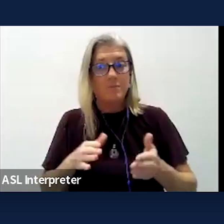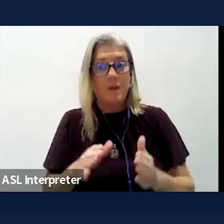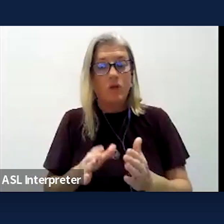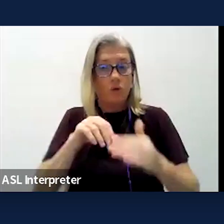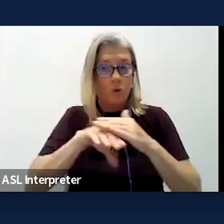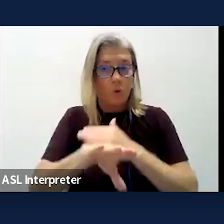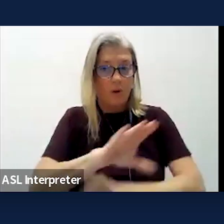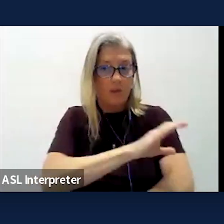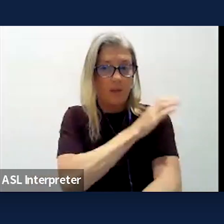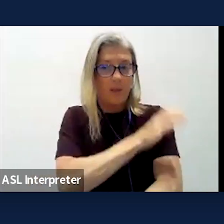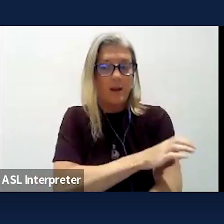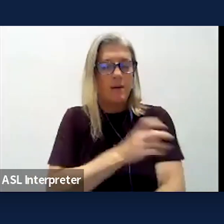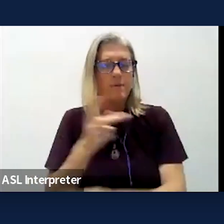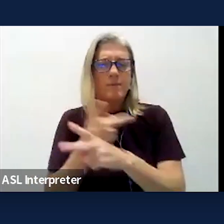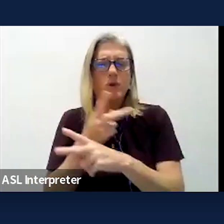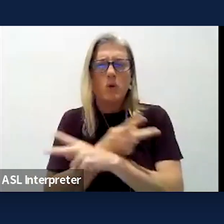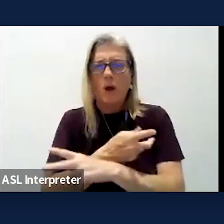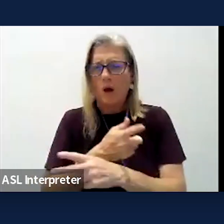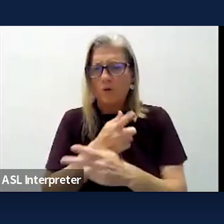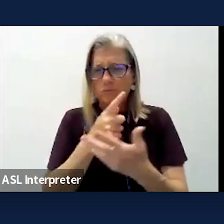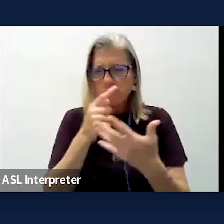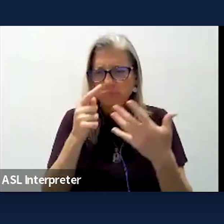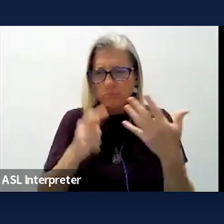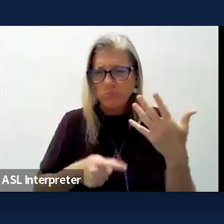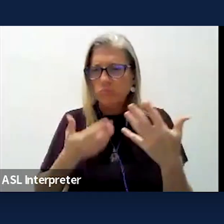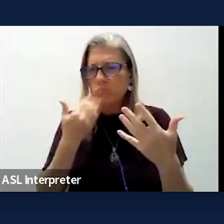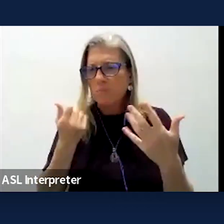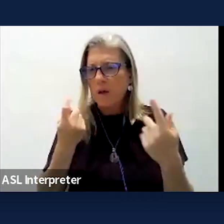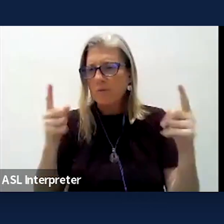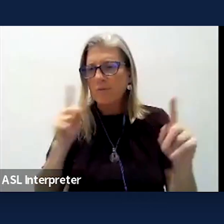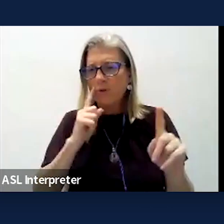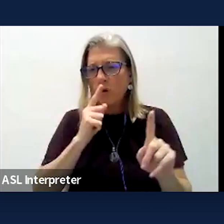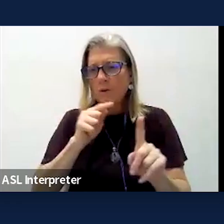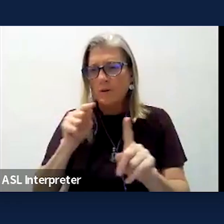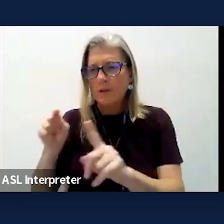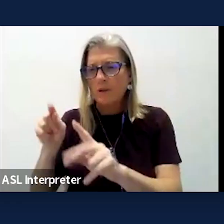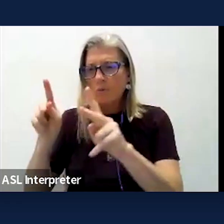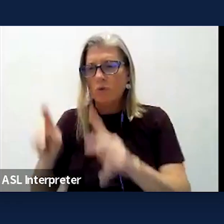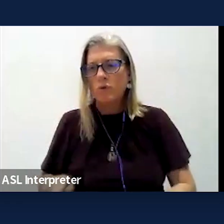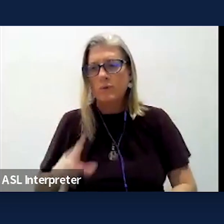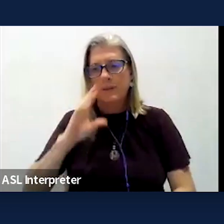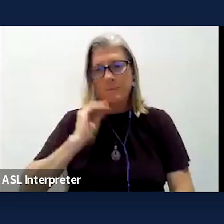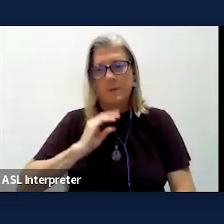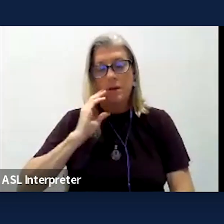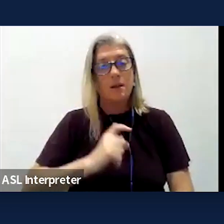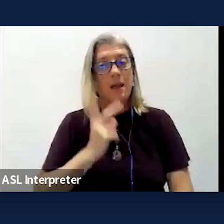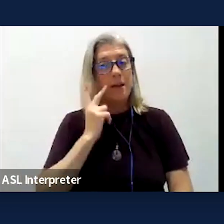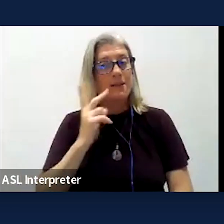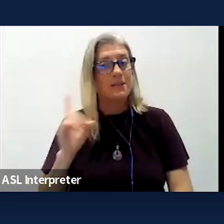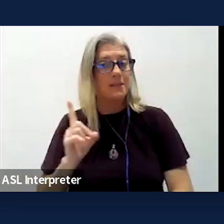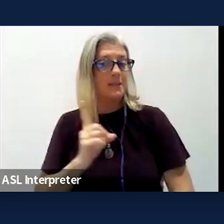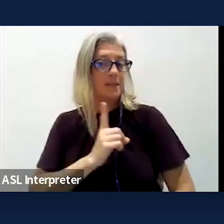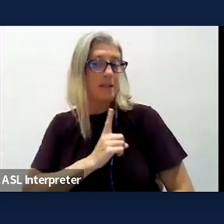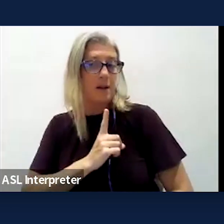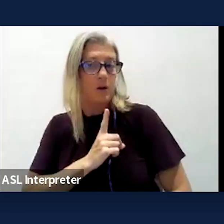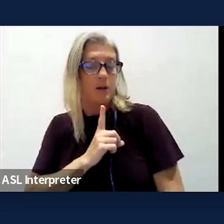clinic, figuring out what works for you with all that experience. Understood. Thank Right. you. And I see that Darius has his hand raised, but I'd like to get